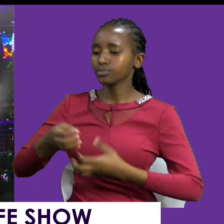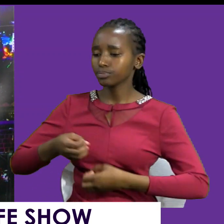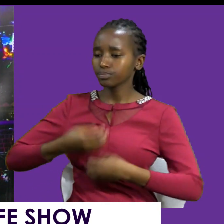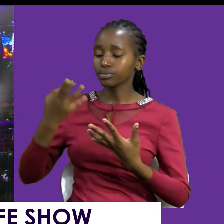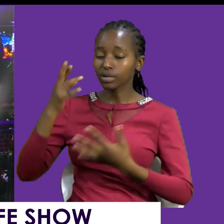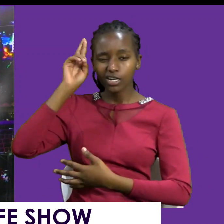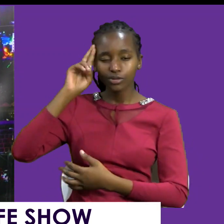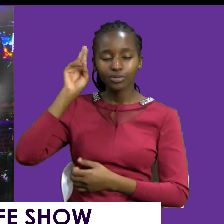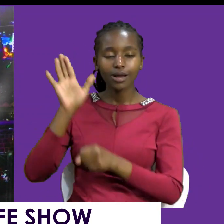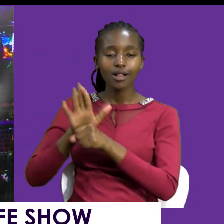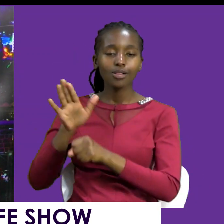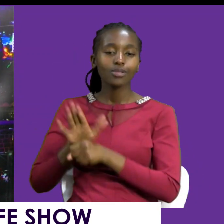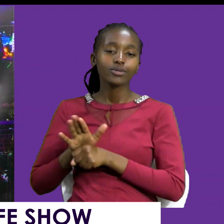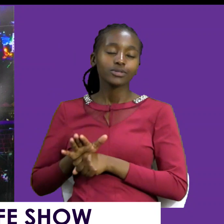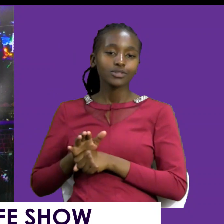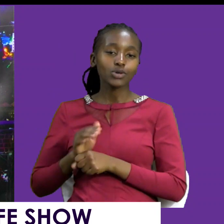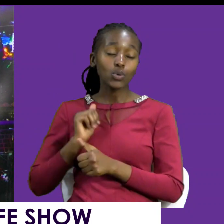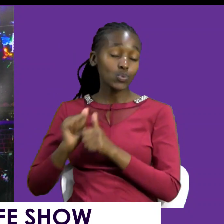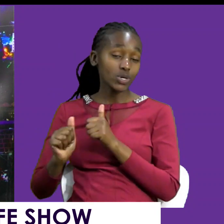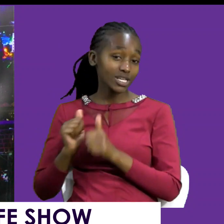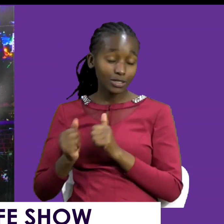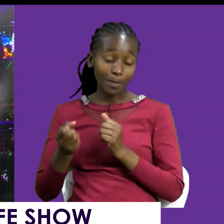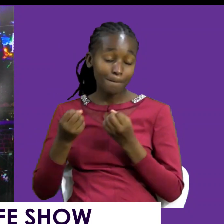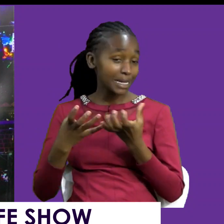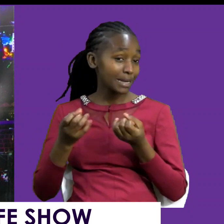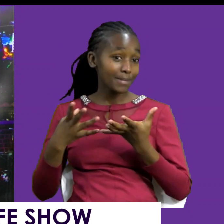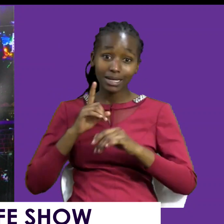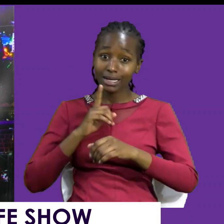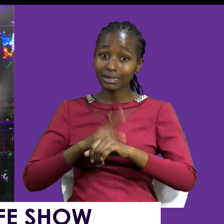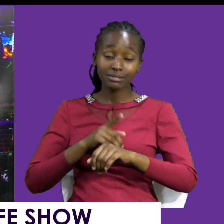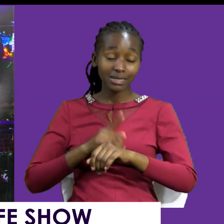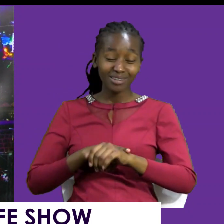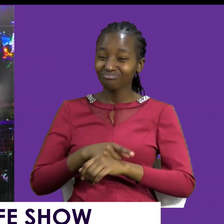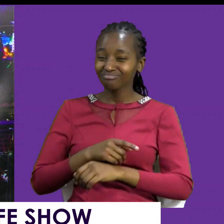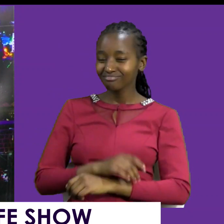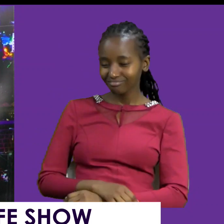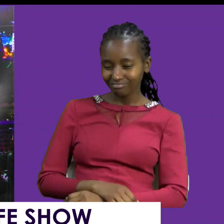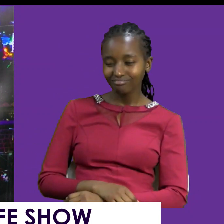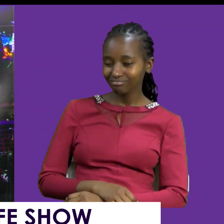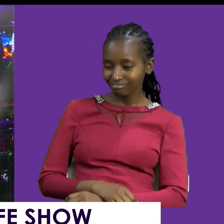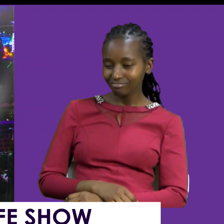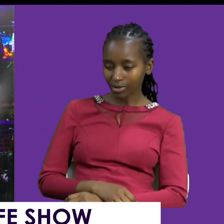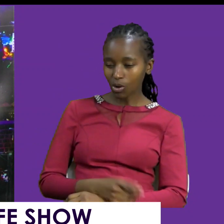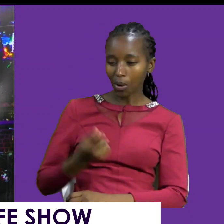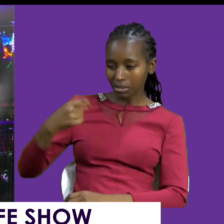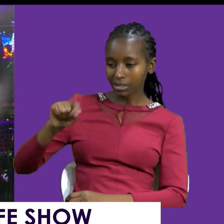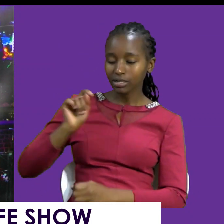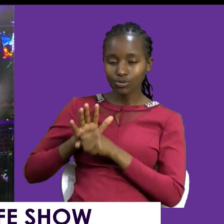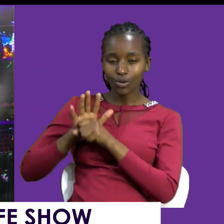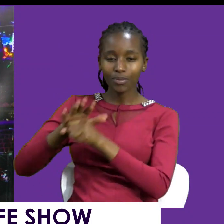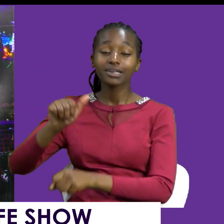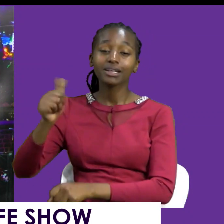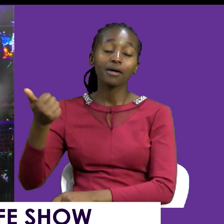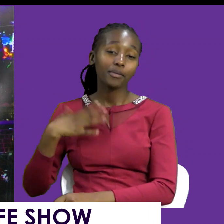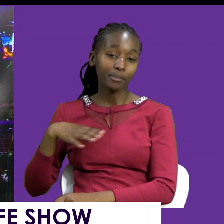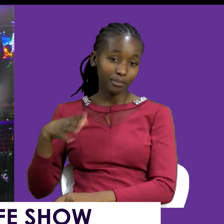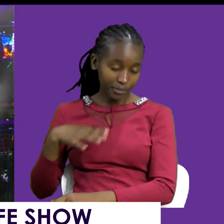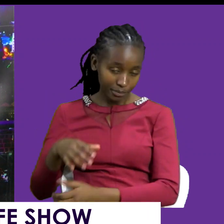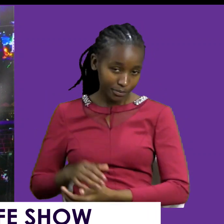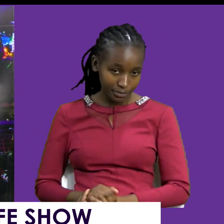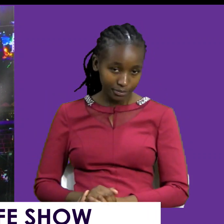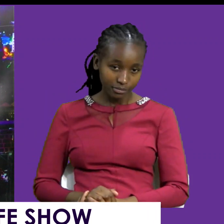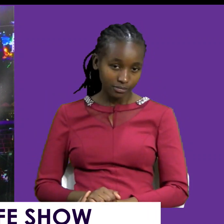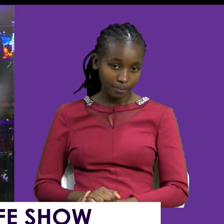reasoning. And when you do that, more often than not, you're trying to belittle somebody, bring somebody else